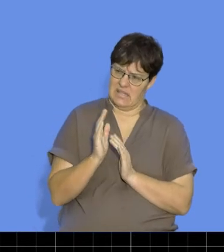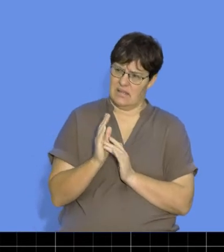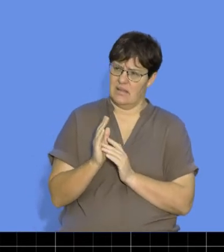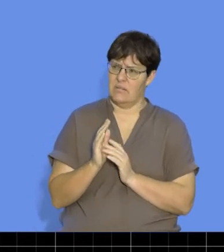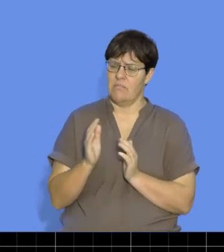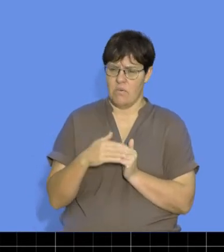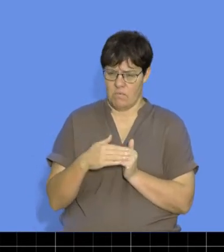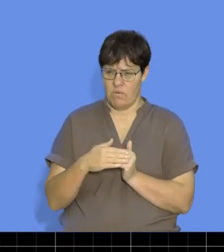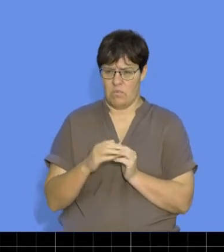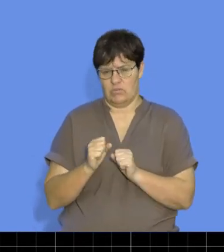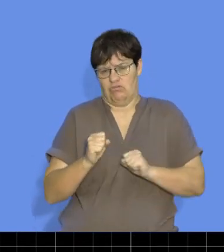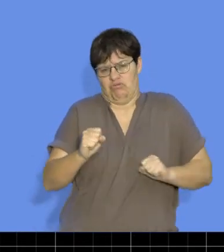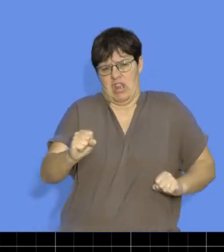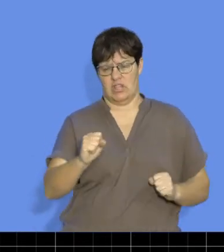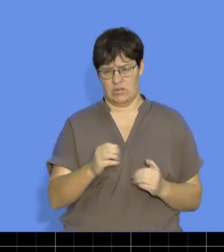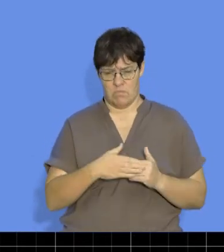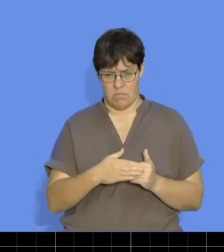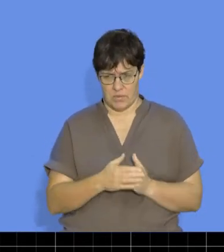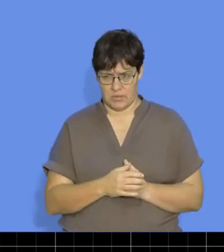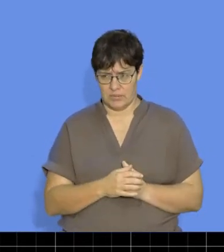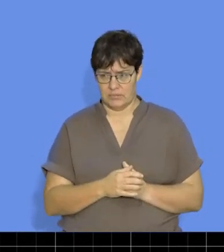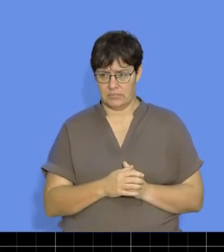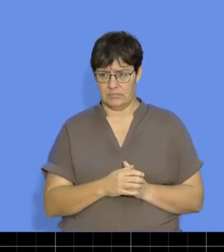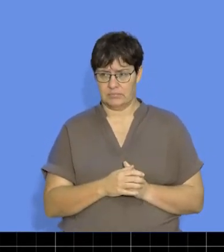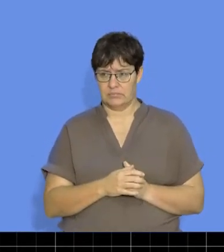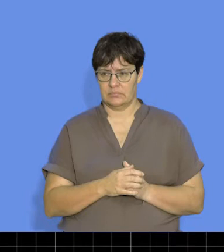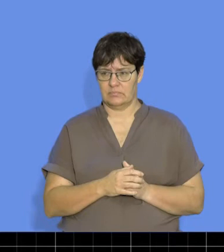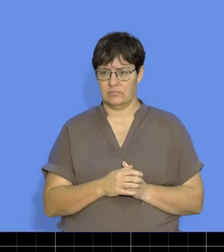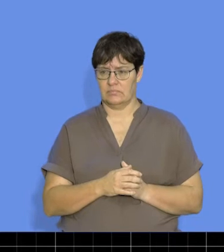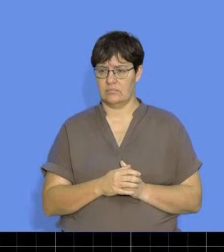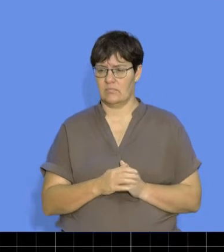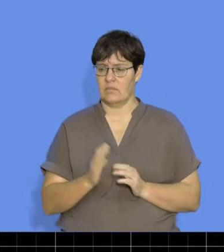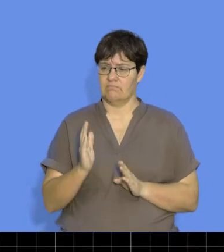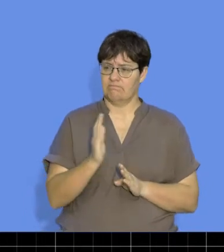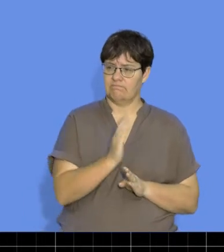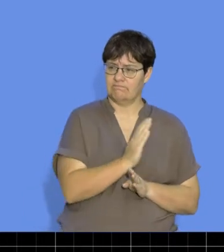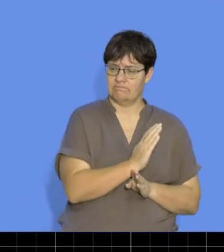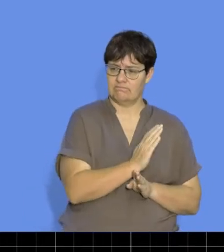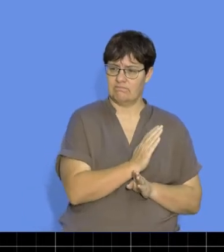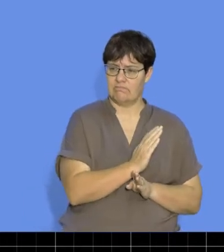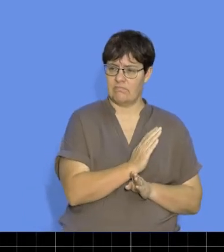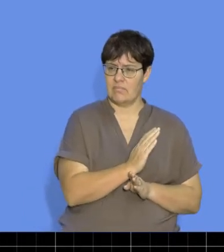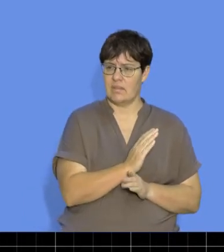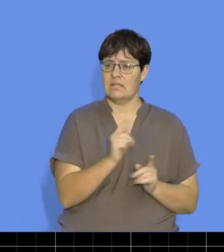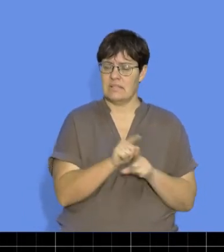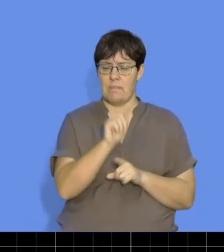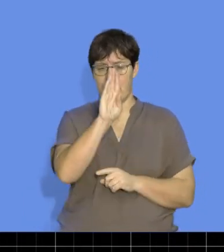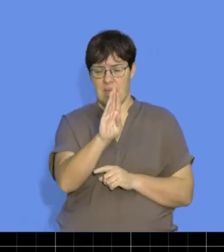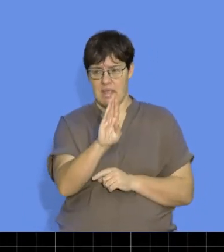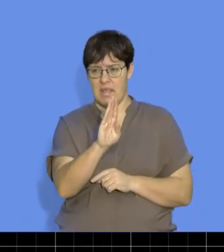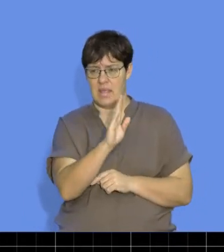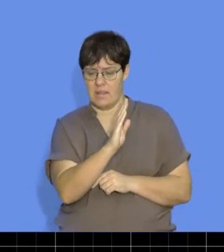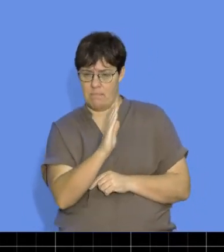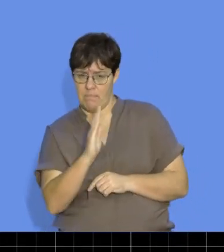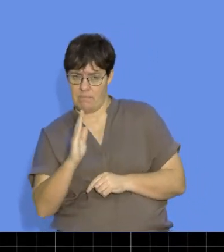becomes a bit stretched, right? It gets stretched a bit more. And then with the b value as well, as